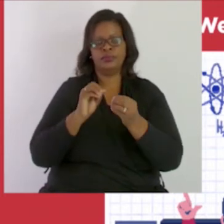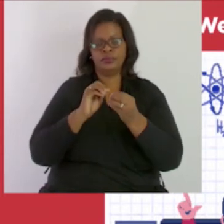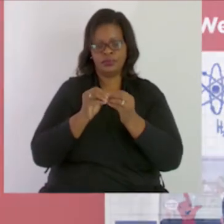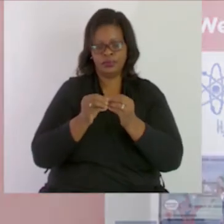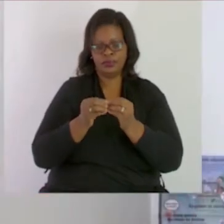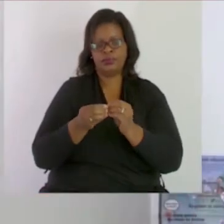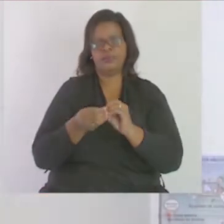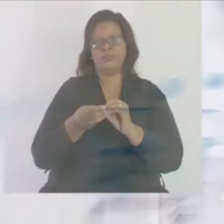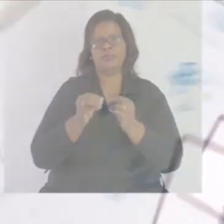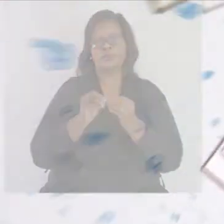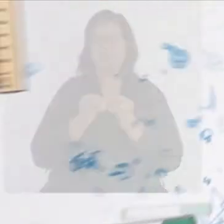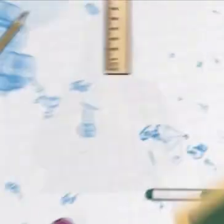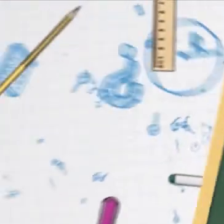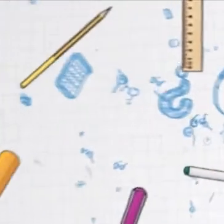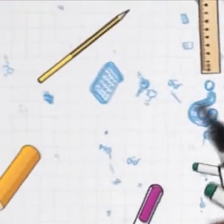patterns.